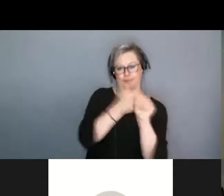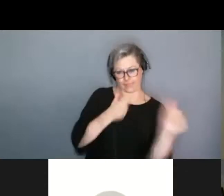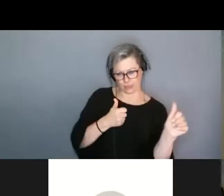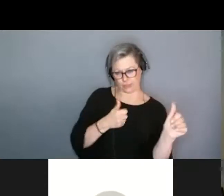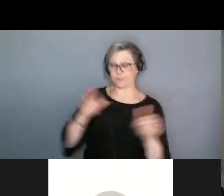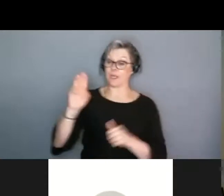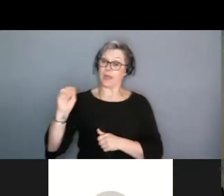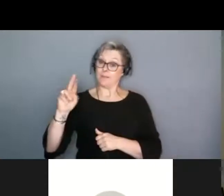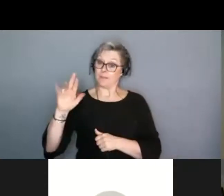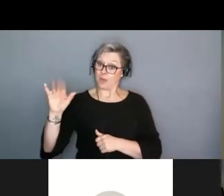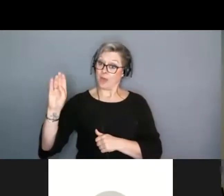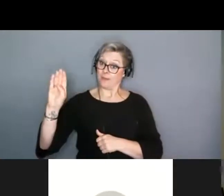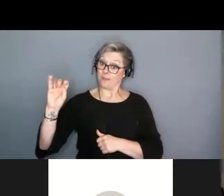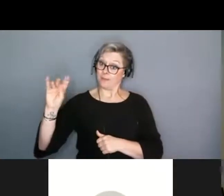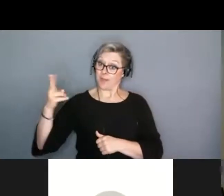to work.